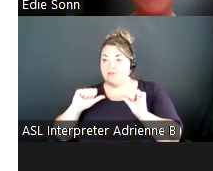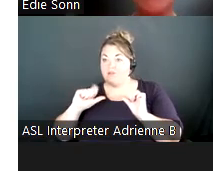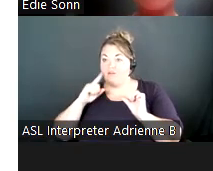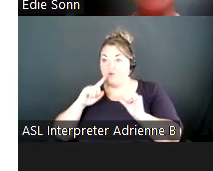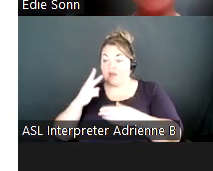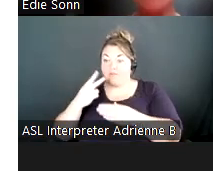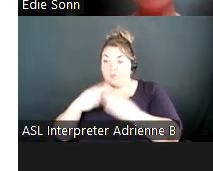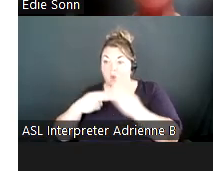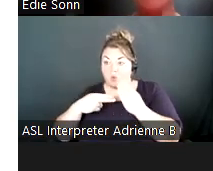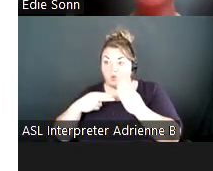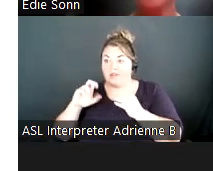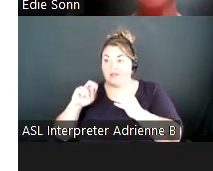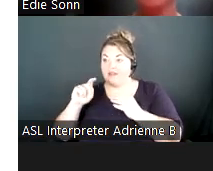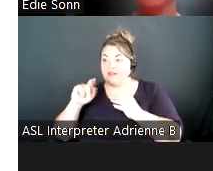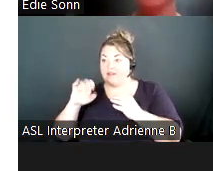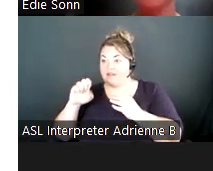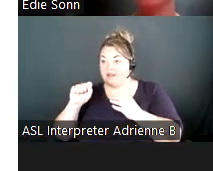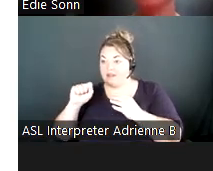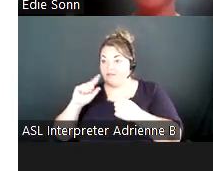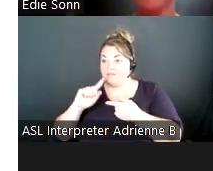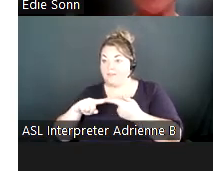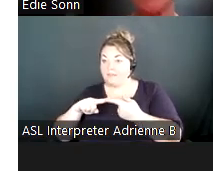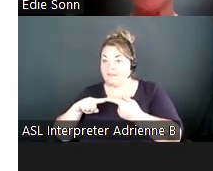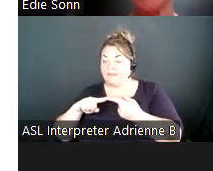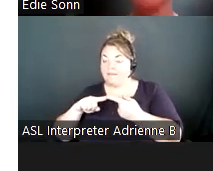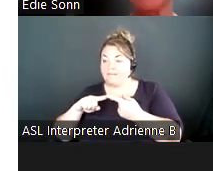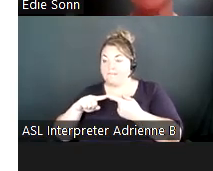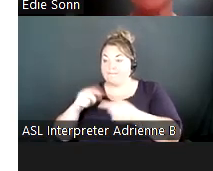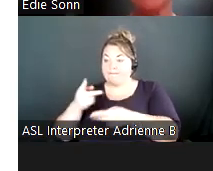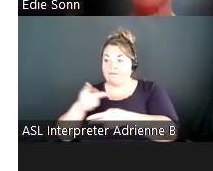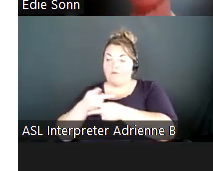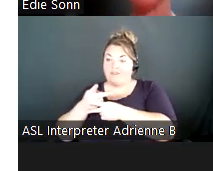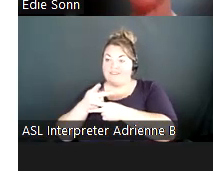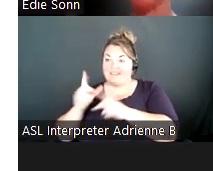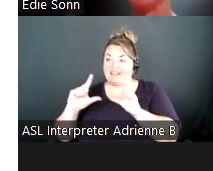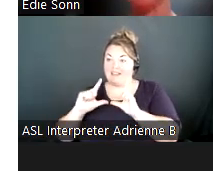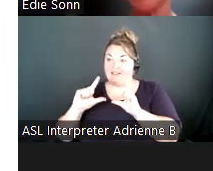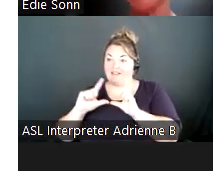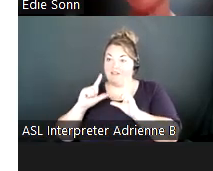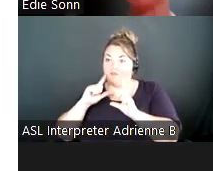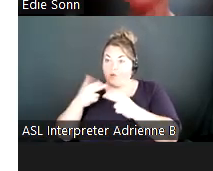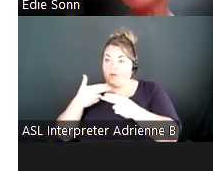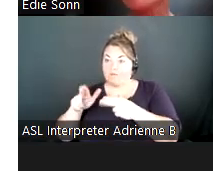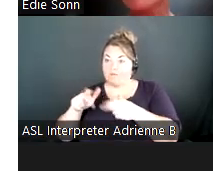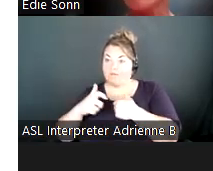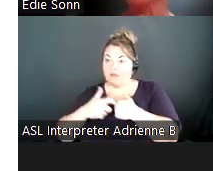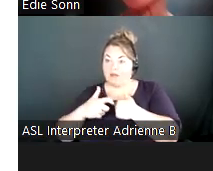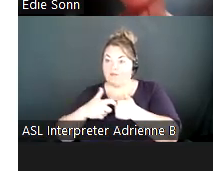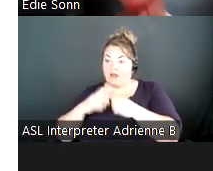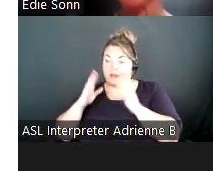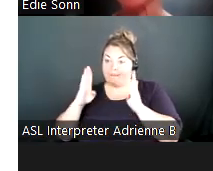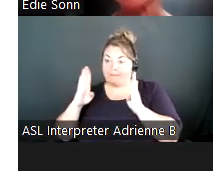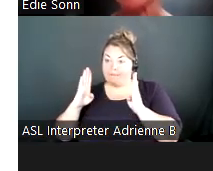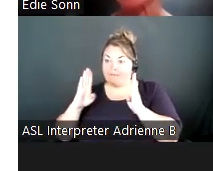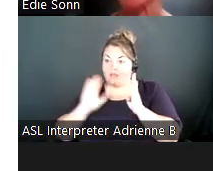both entities to oversee licenses for a period of time. And with